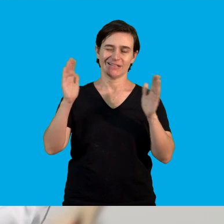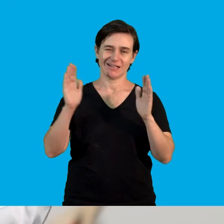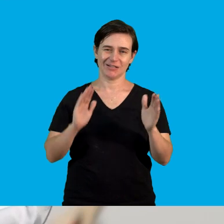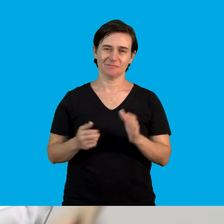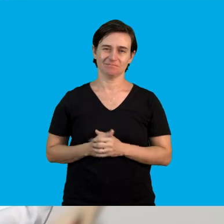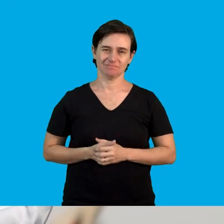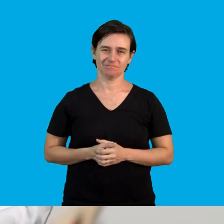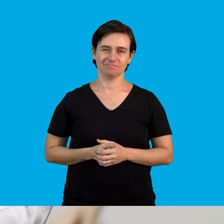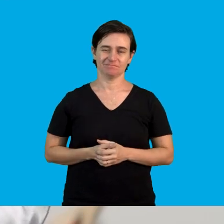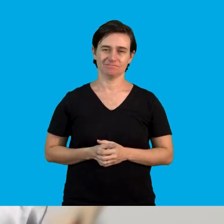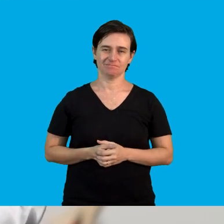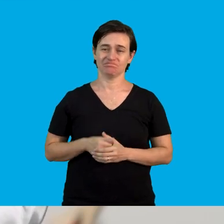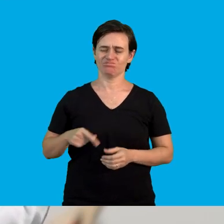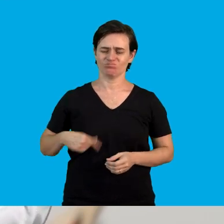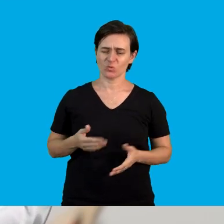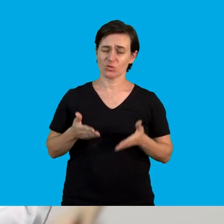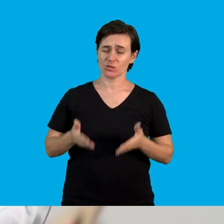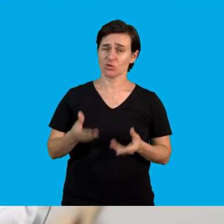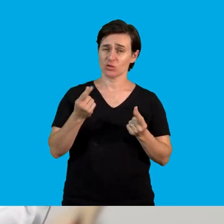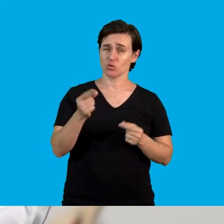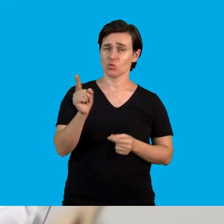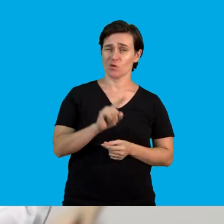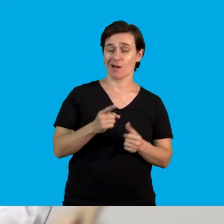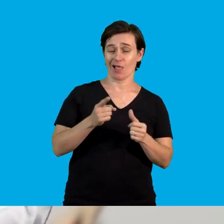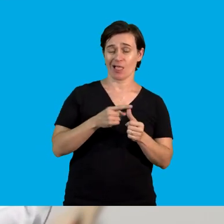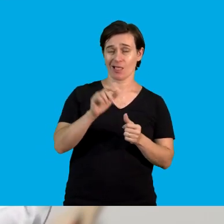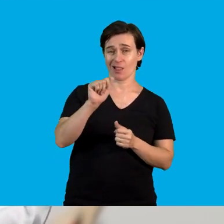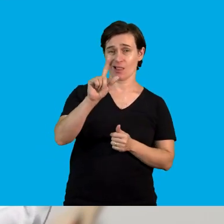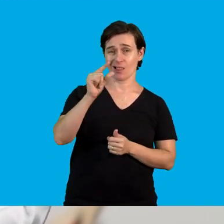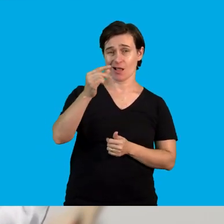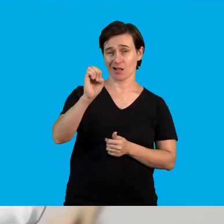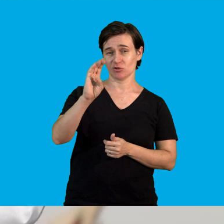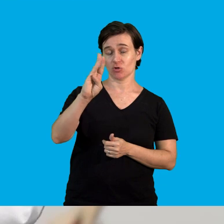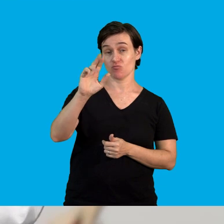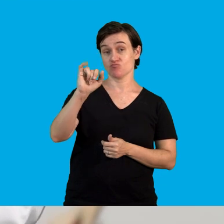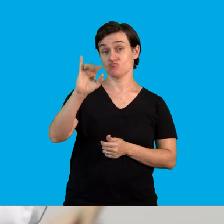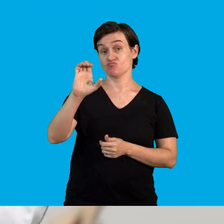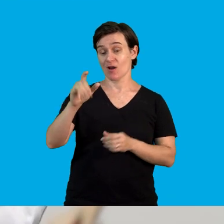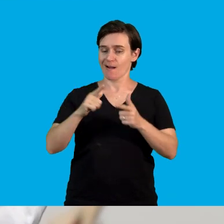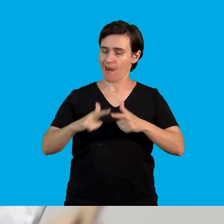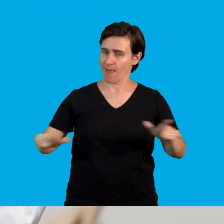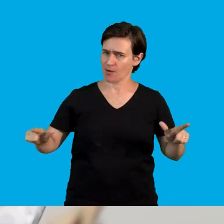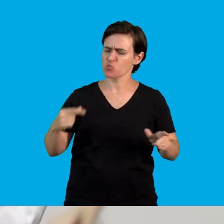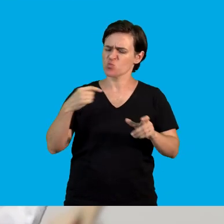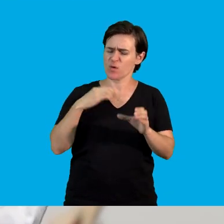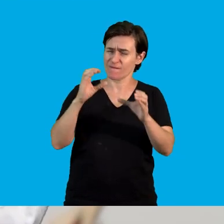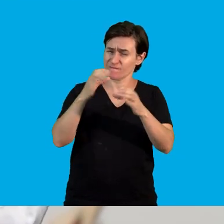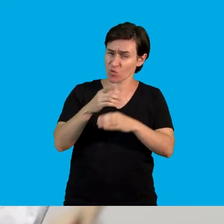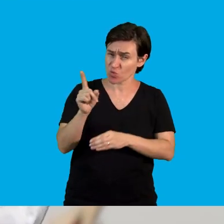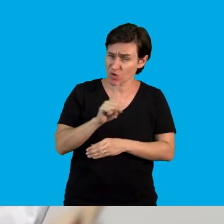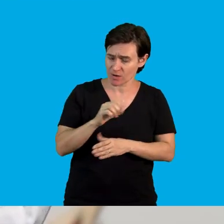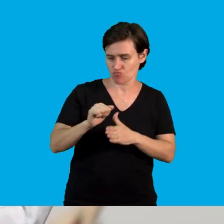Good day, learners. We are doing algebraic language. Our focus today will be